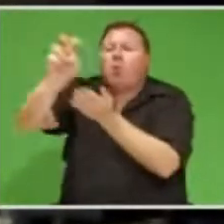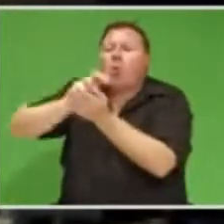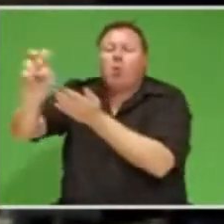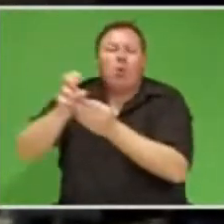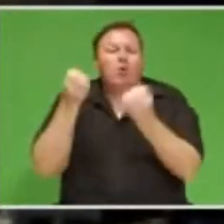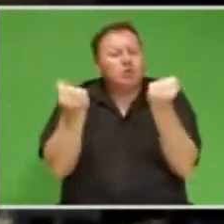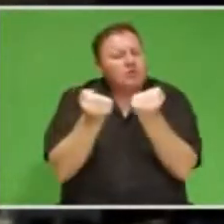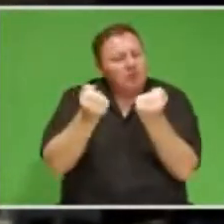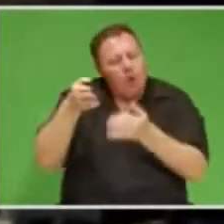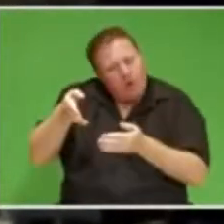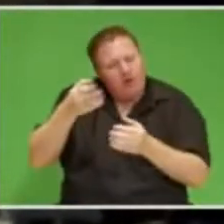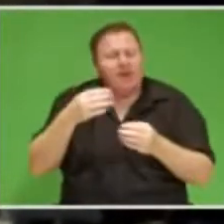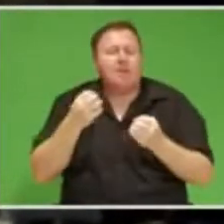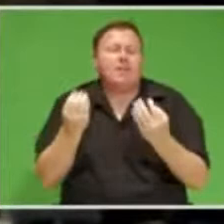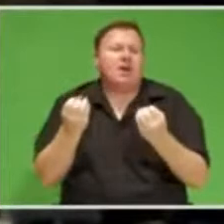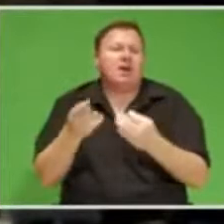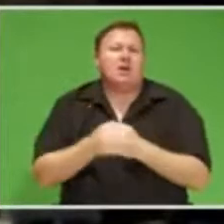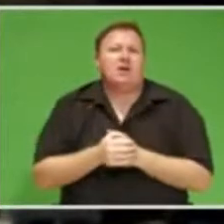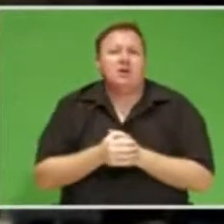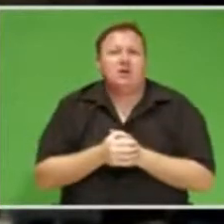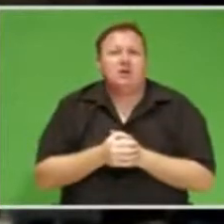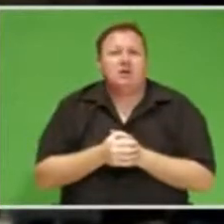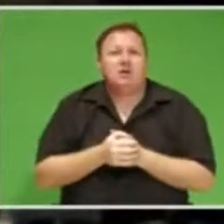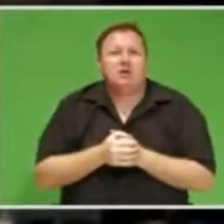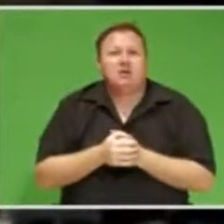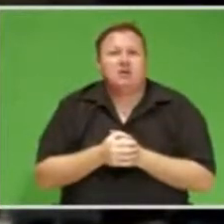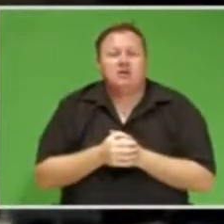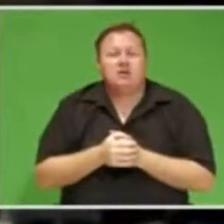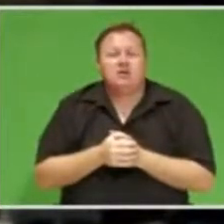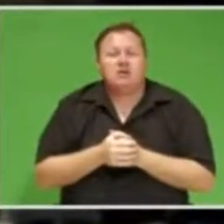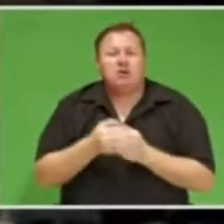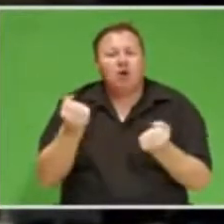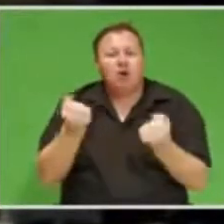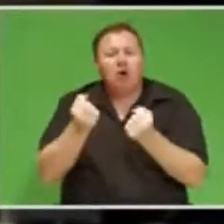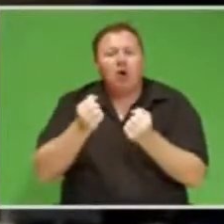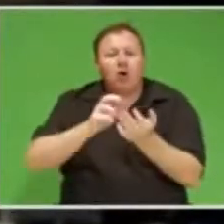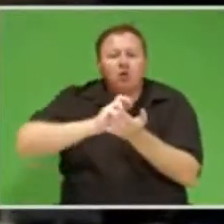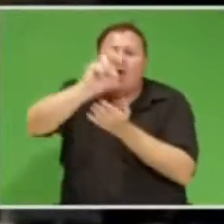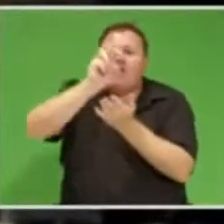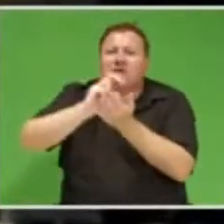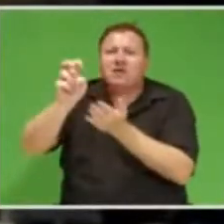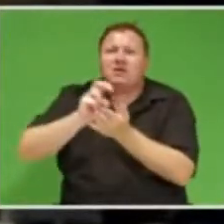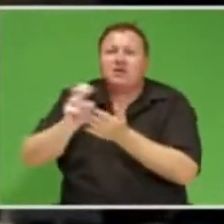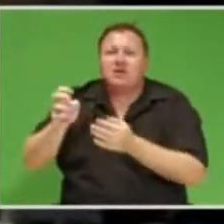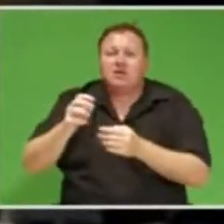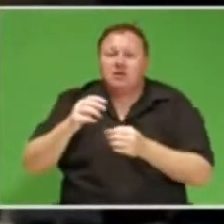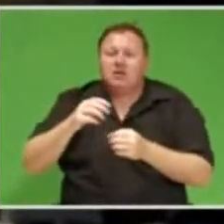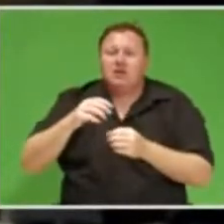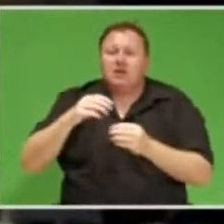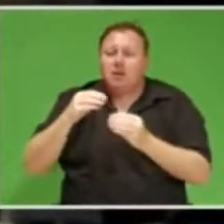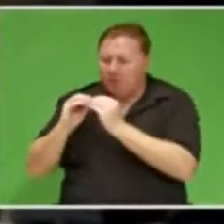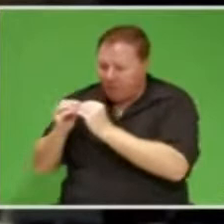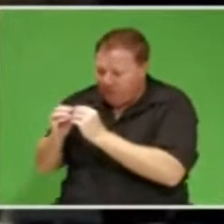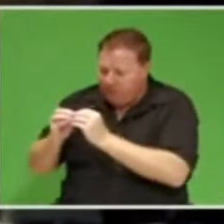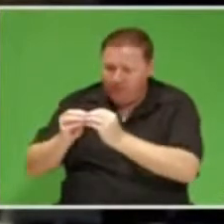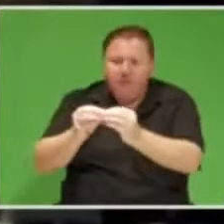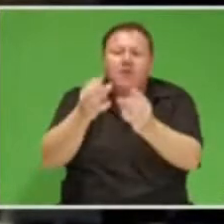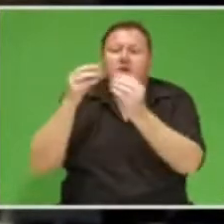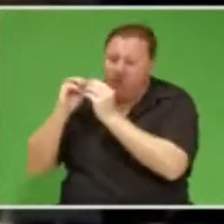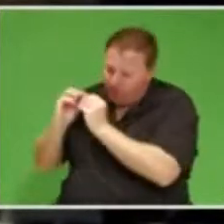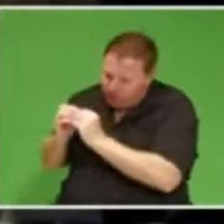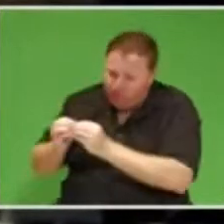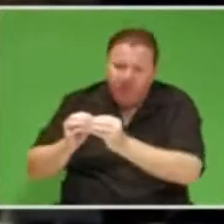Many more vehicles destined for overseas markets are rolling off the Port